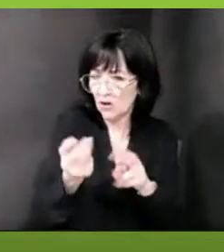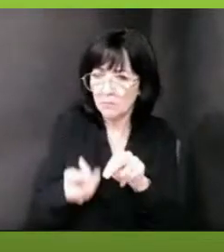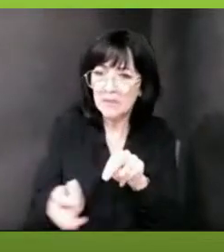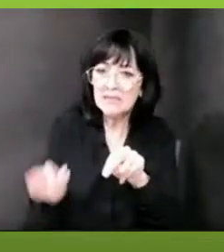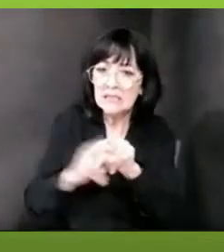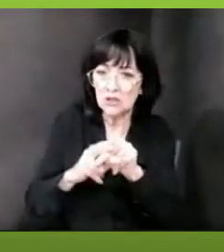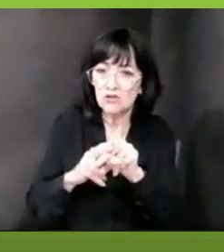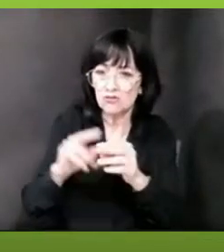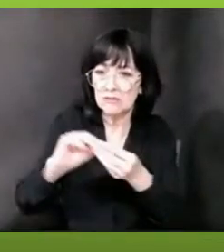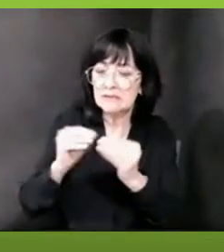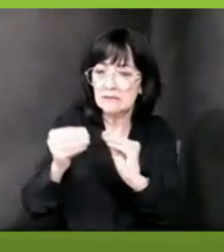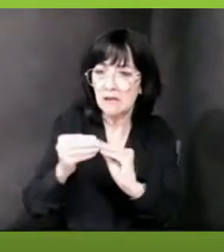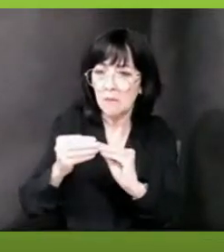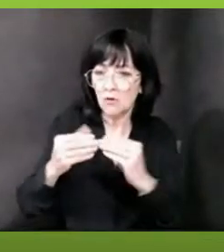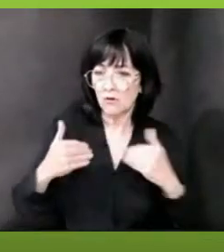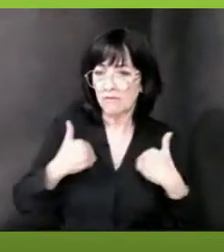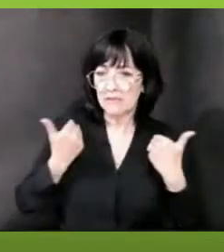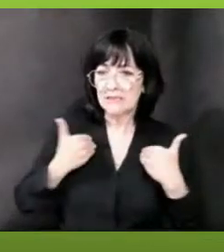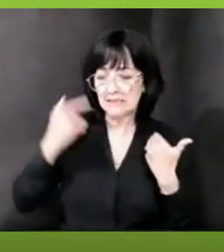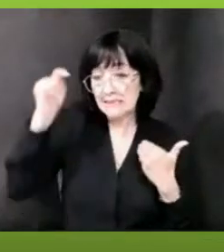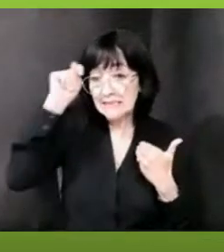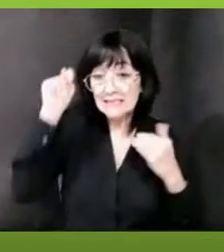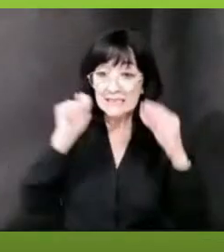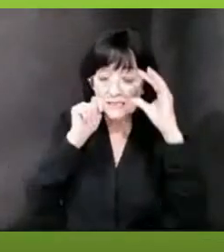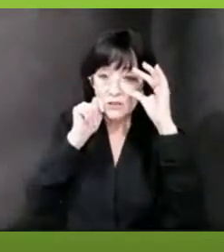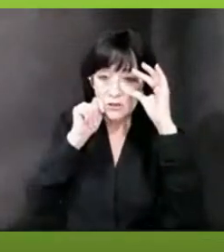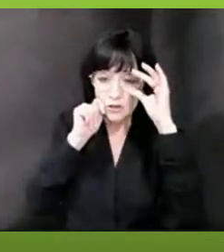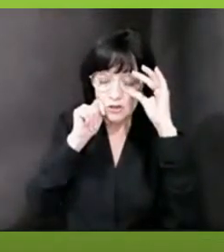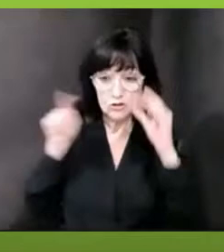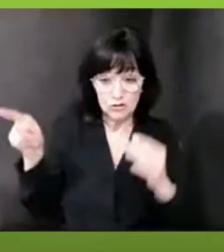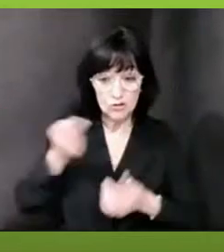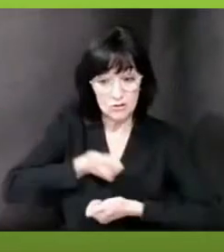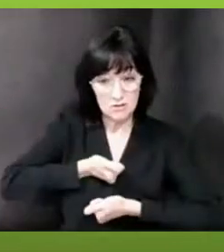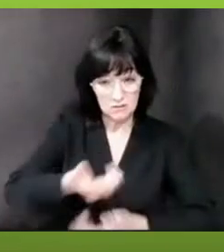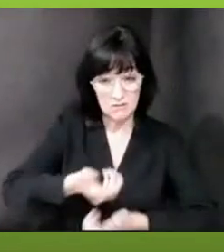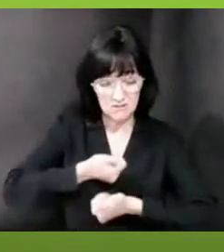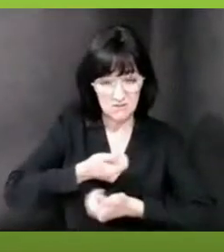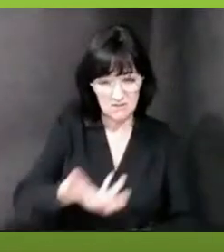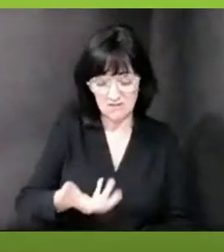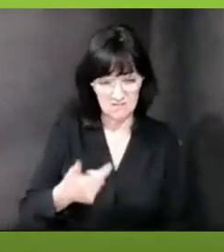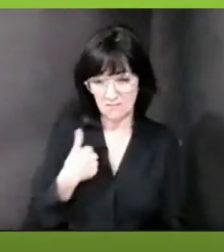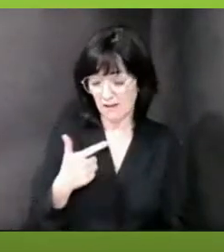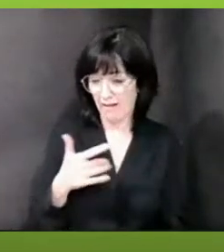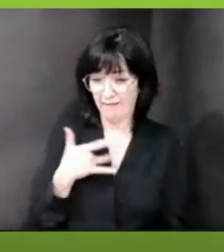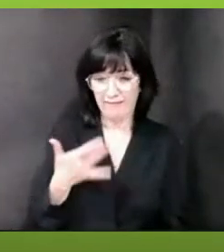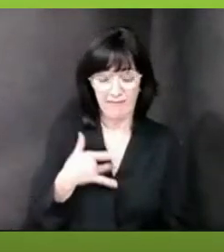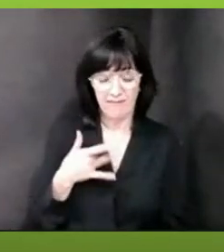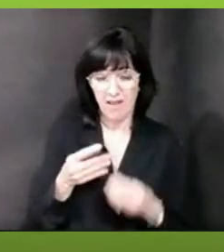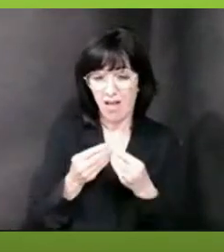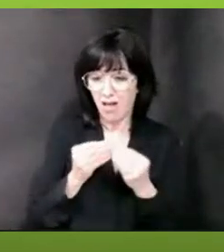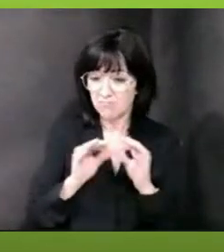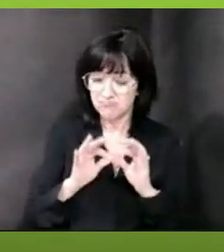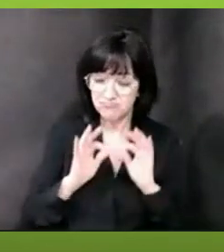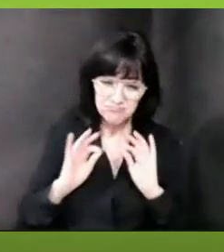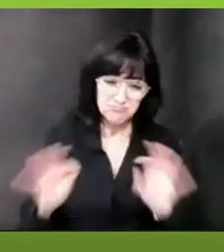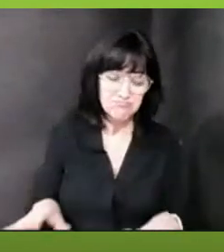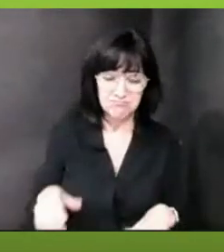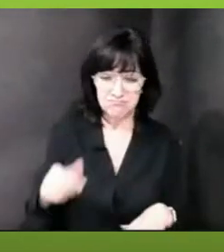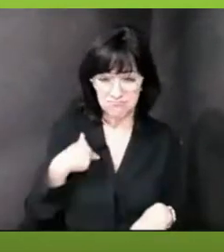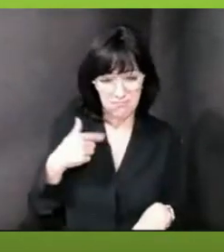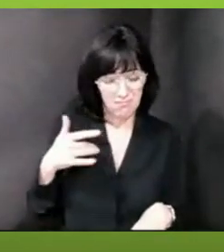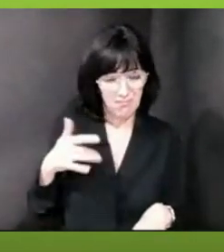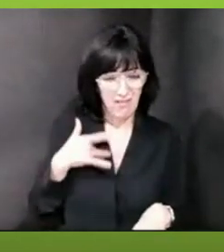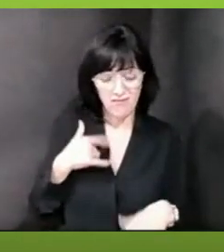in the number of teens that we're working with that are reporting this hopeless feeling and having some of these thoughts of suicide.